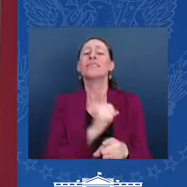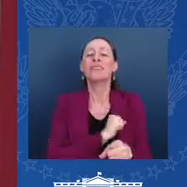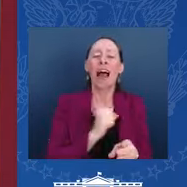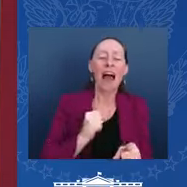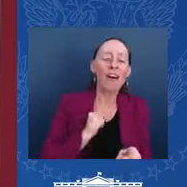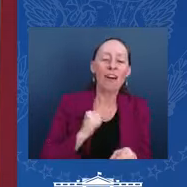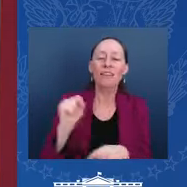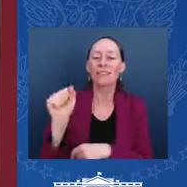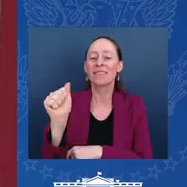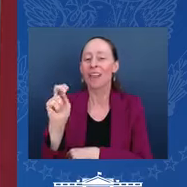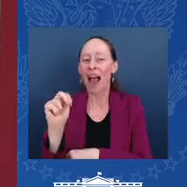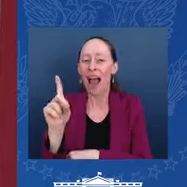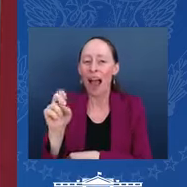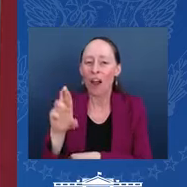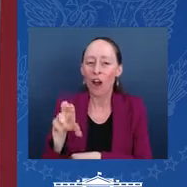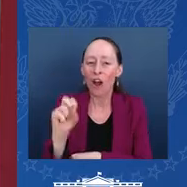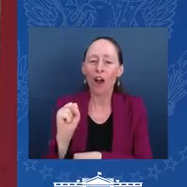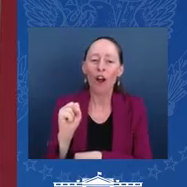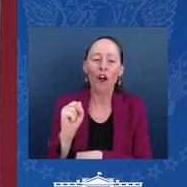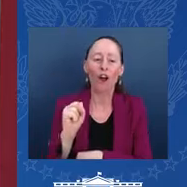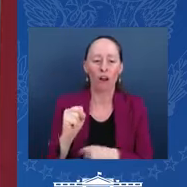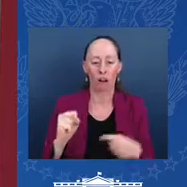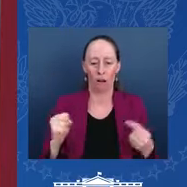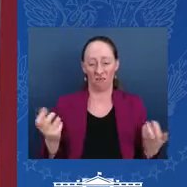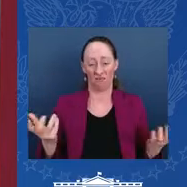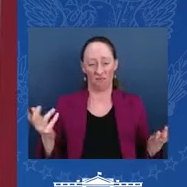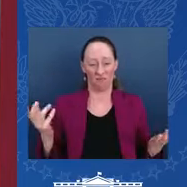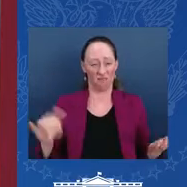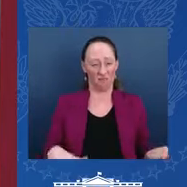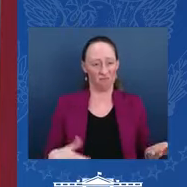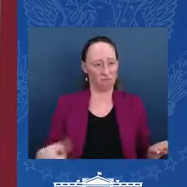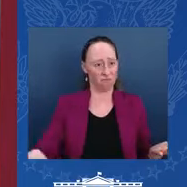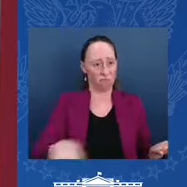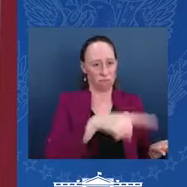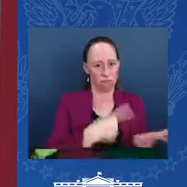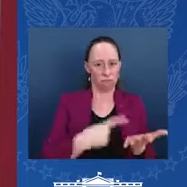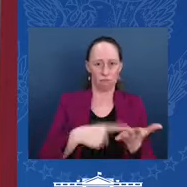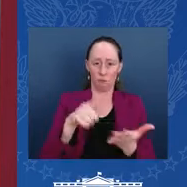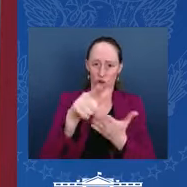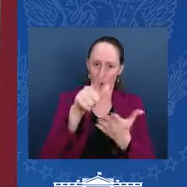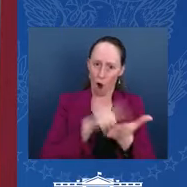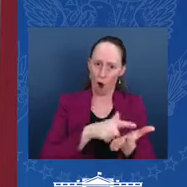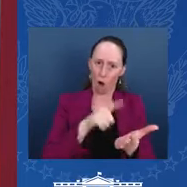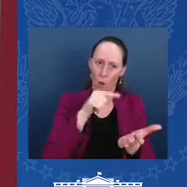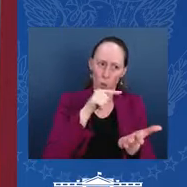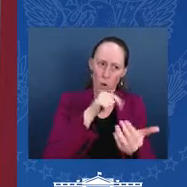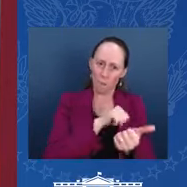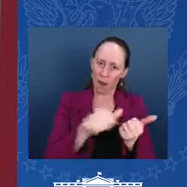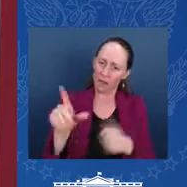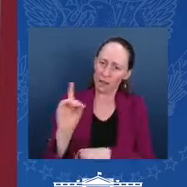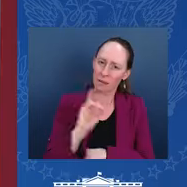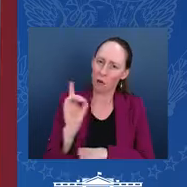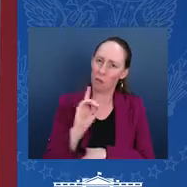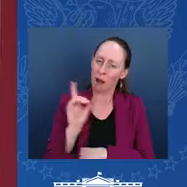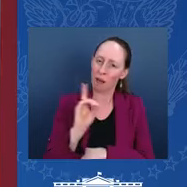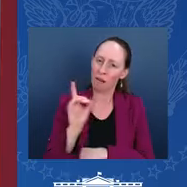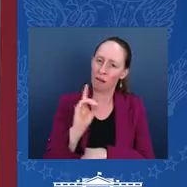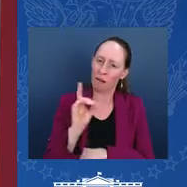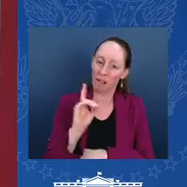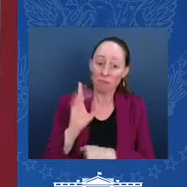passed and is lowering prescription drug prices. And I might add, and I'll explain in a moment, saving the taxpayers billions of